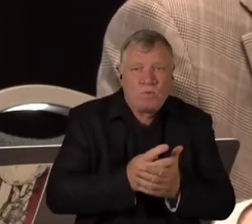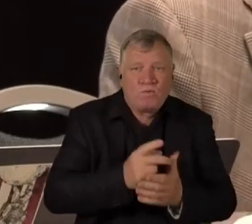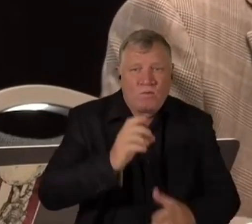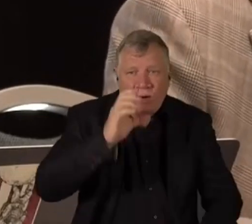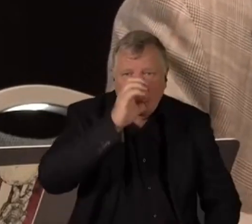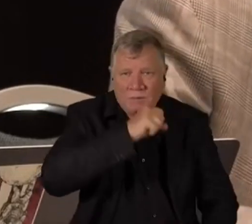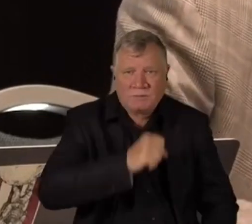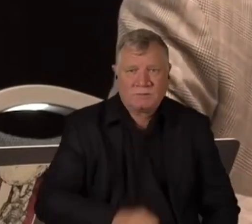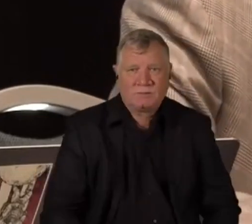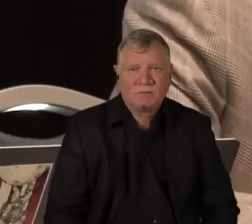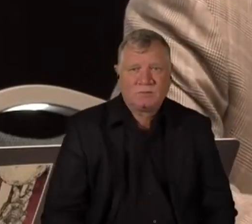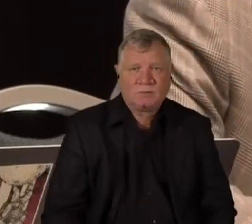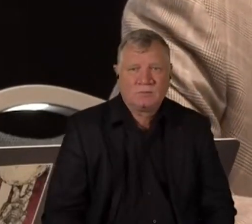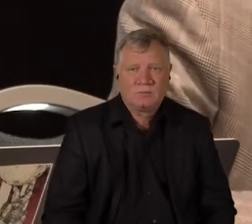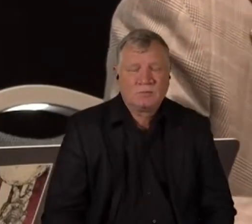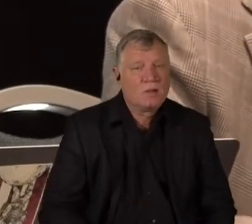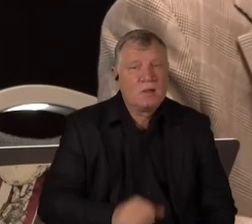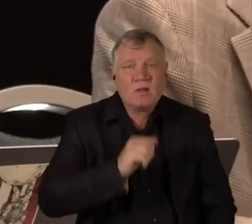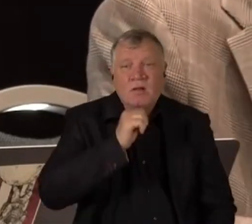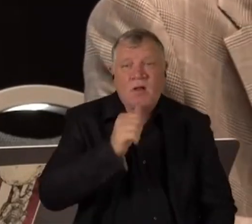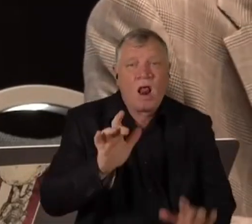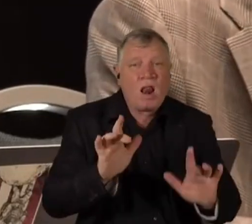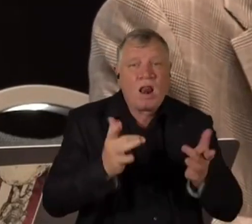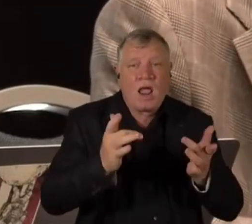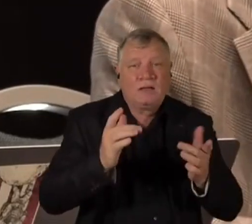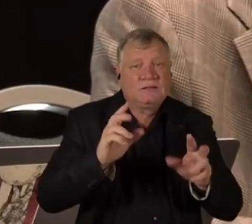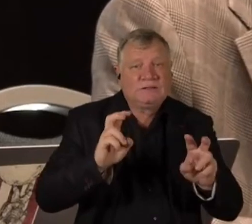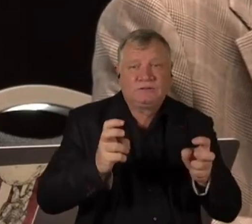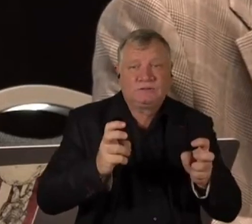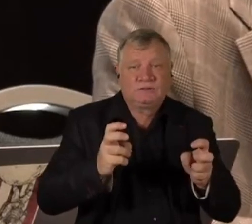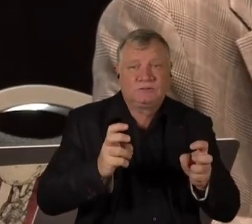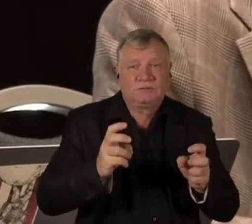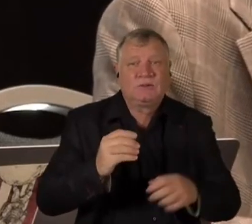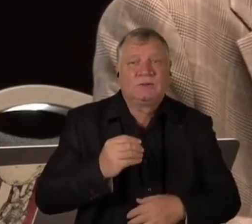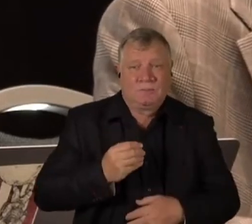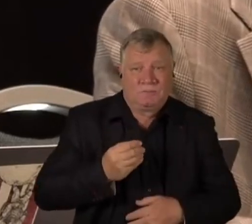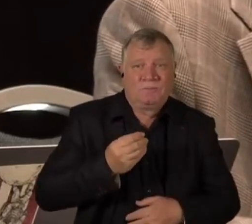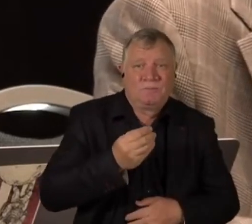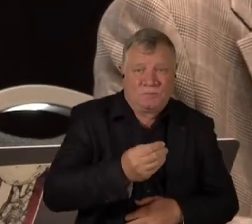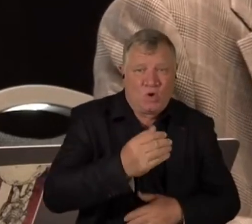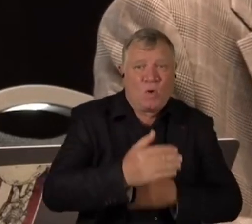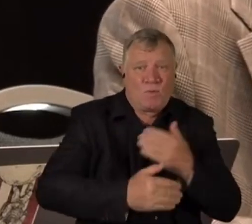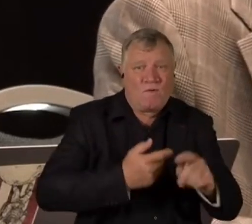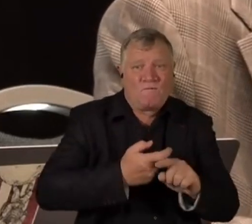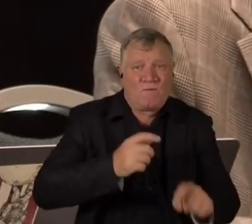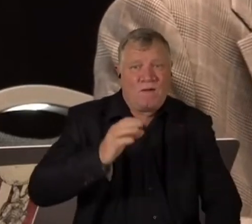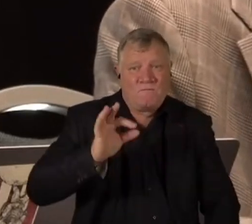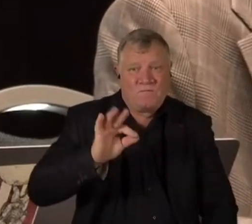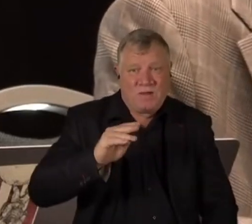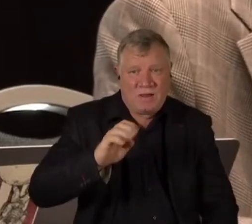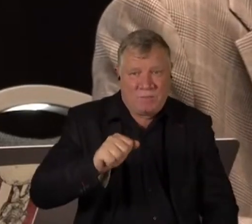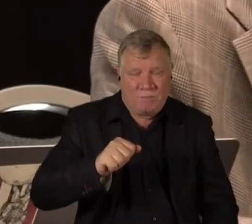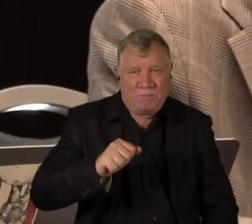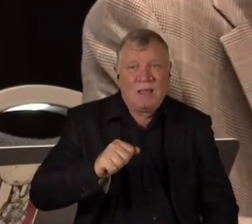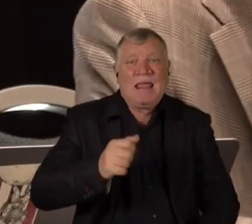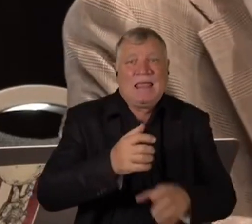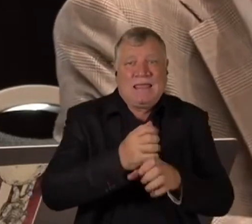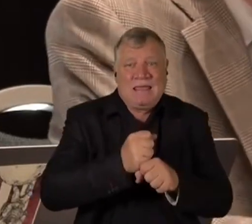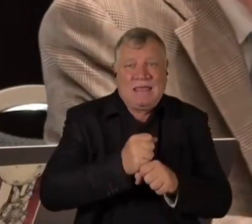missing. These are not trivial issues. Getting reimbursed from FEMA is a process. Getting permits takes